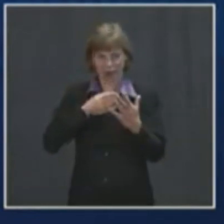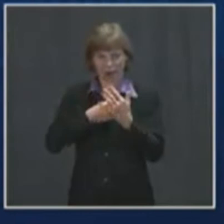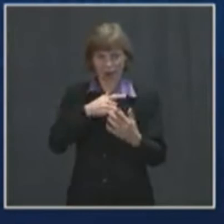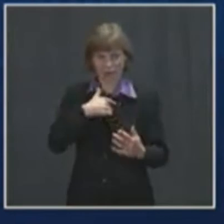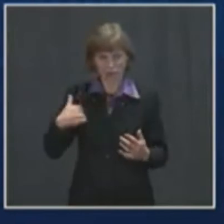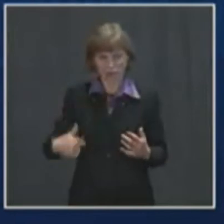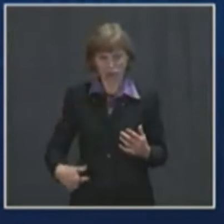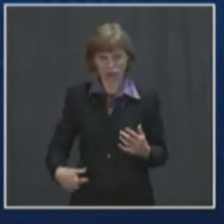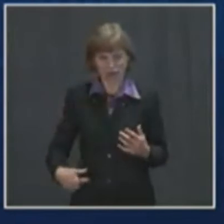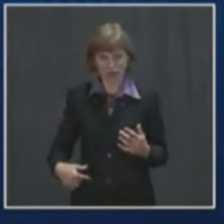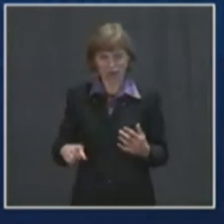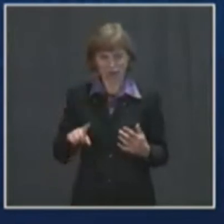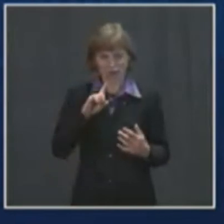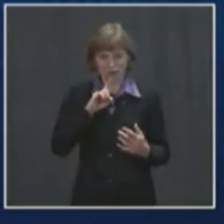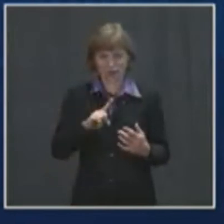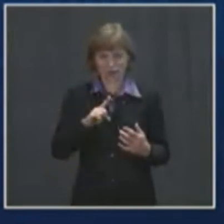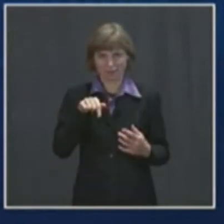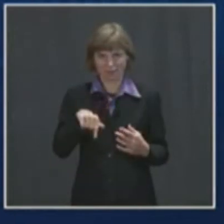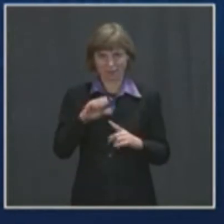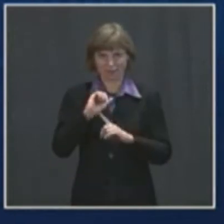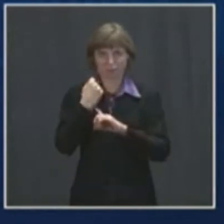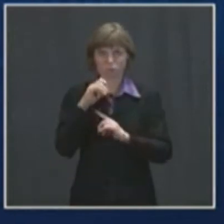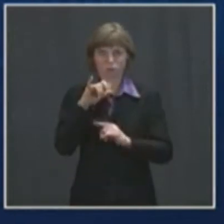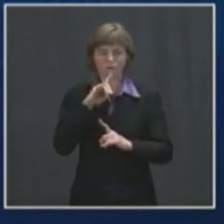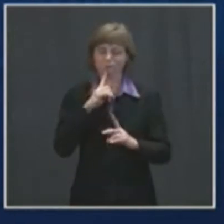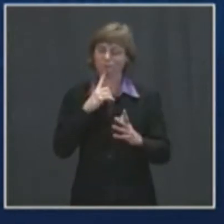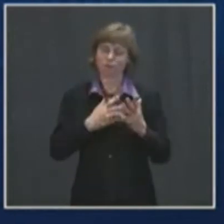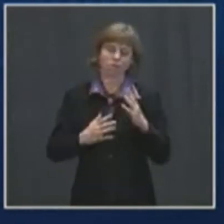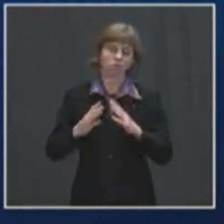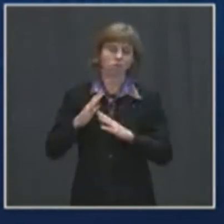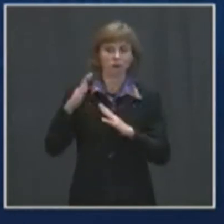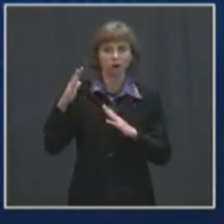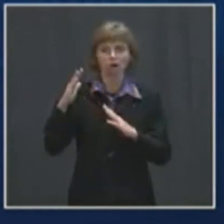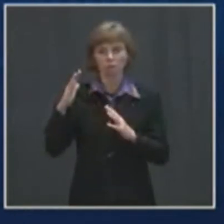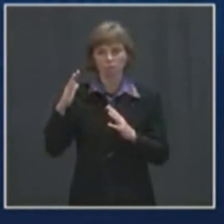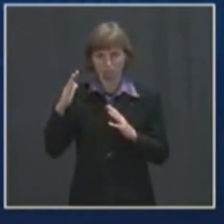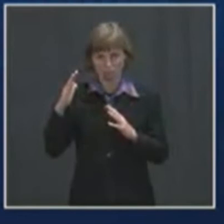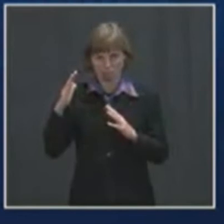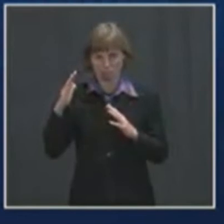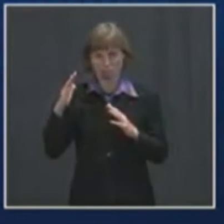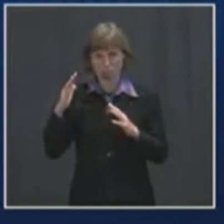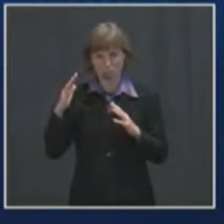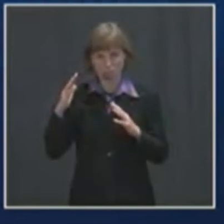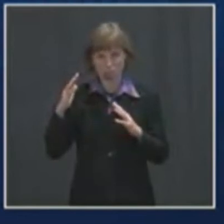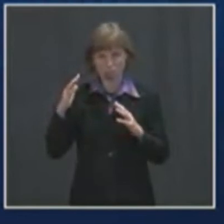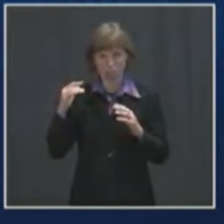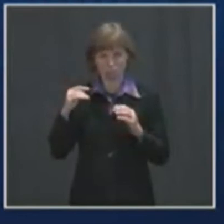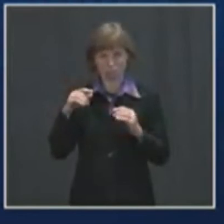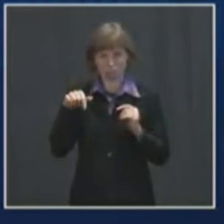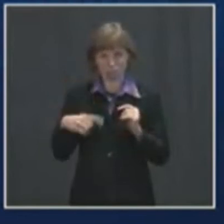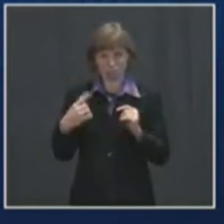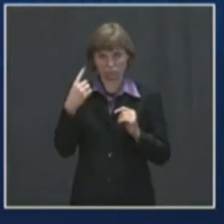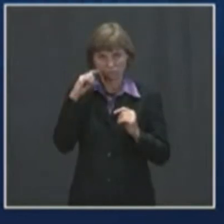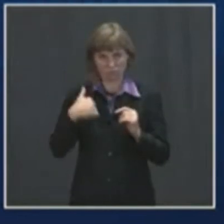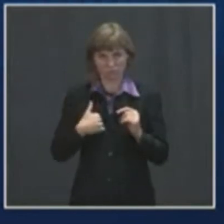a scenario of the highest possible conflictuality. This one, for me,